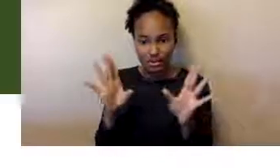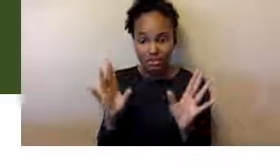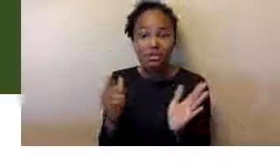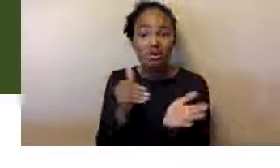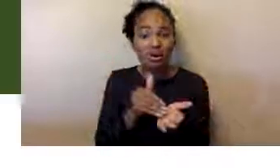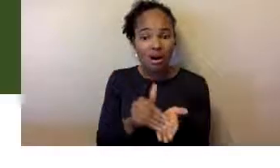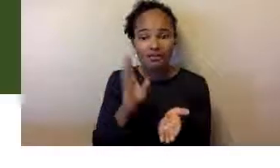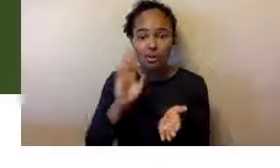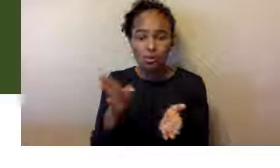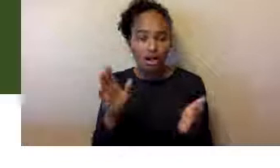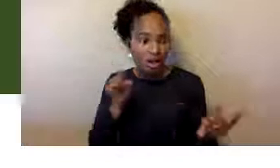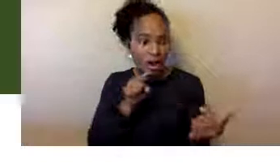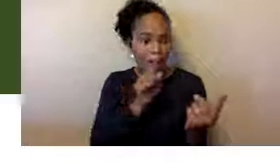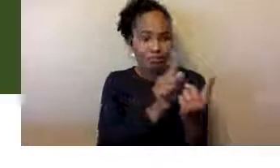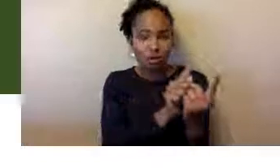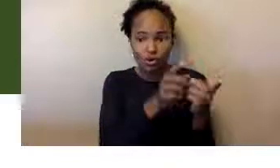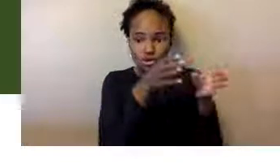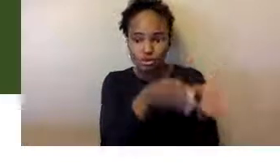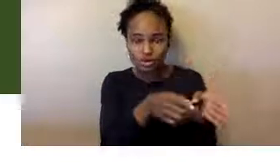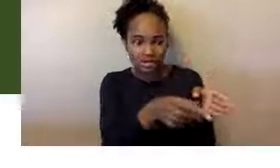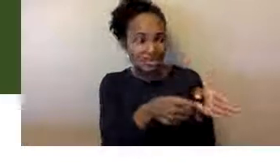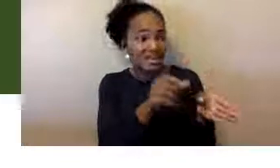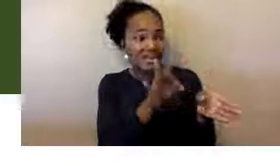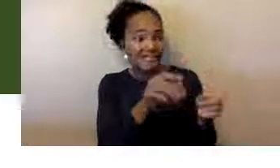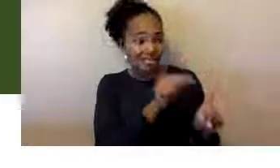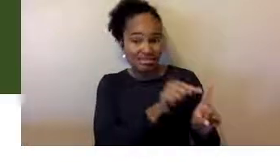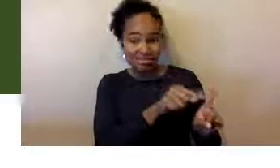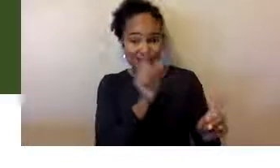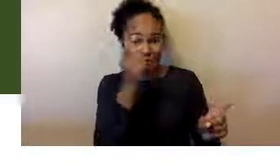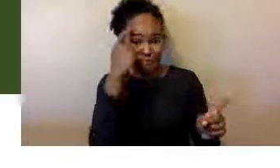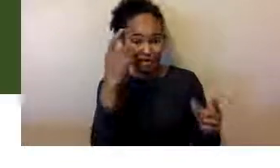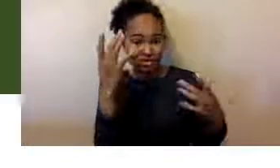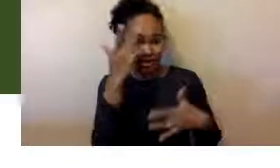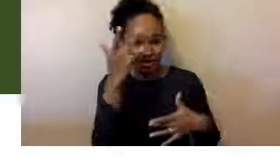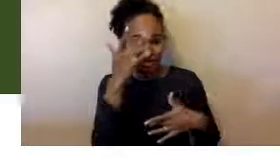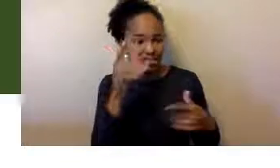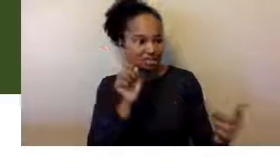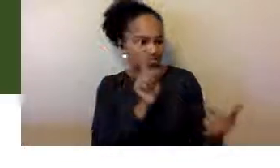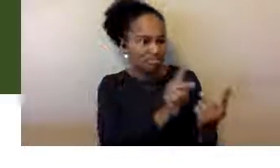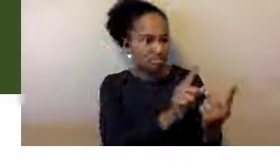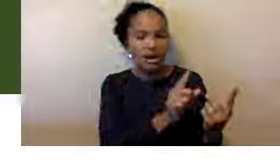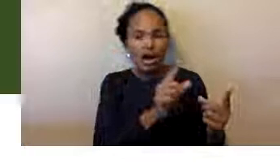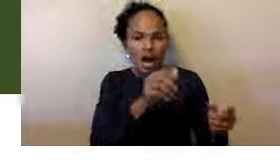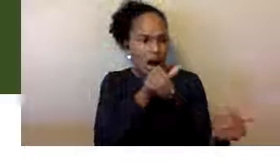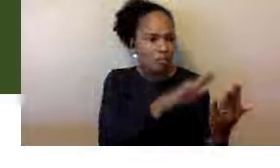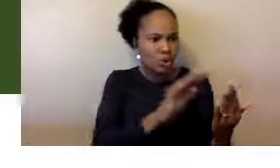a typical non-compliant individual and use the physical tactics that they've